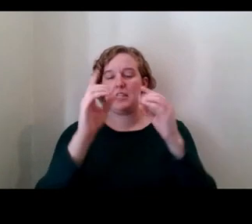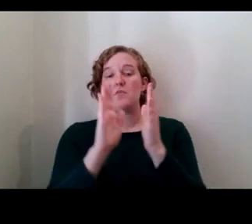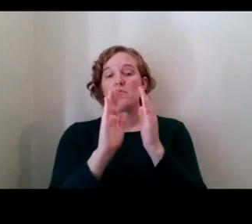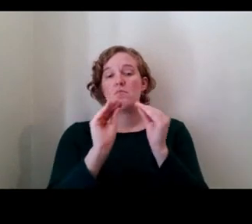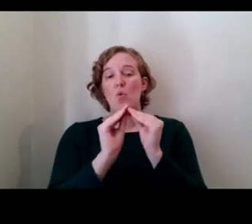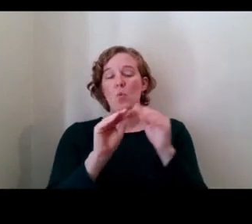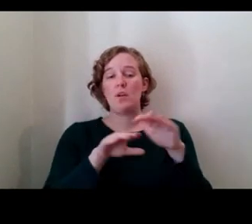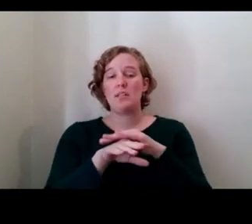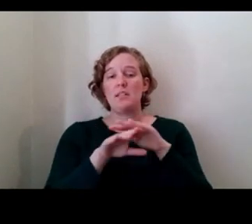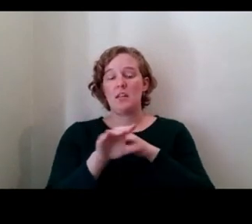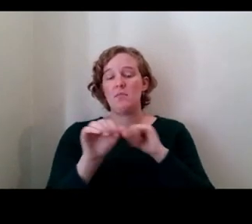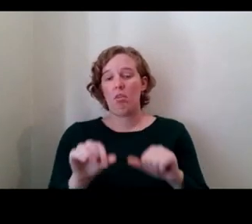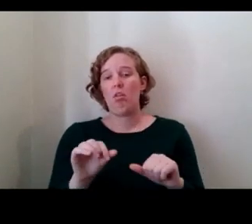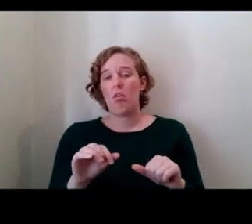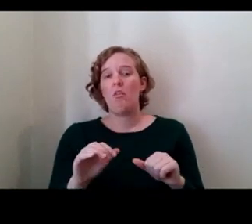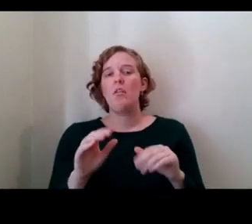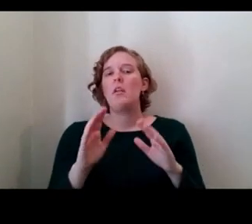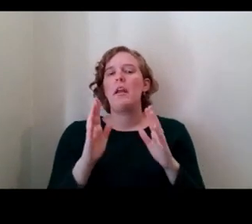broadly.